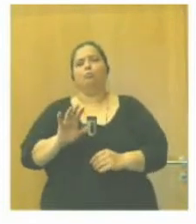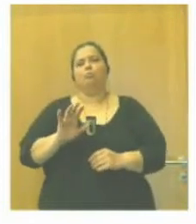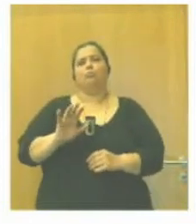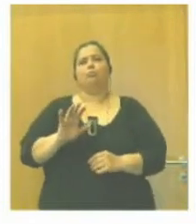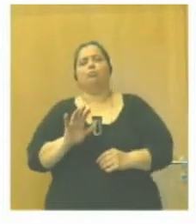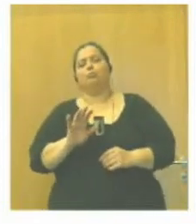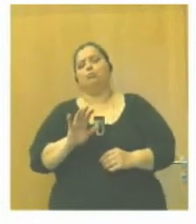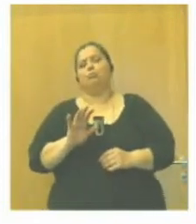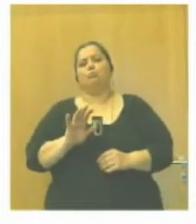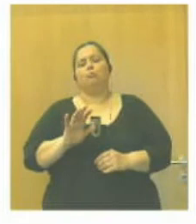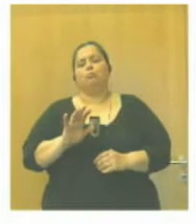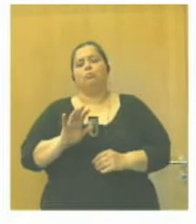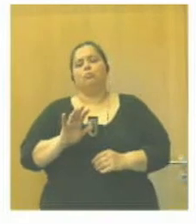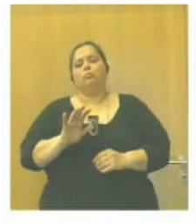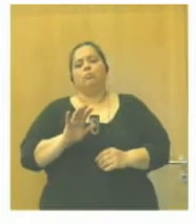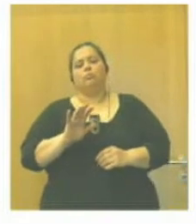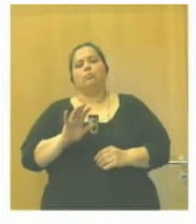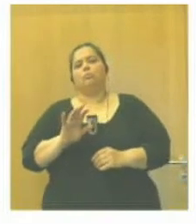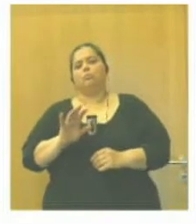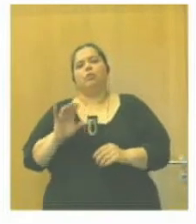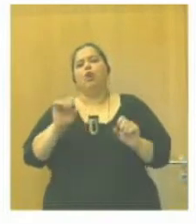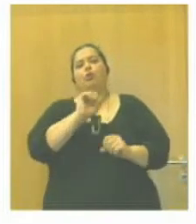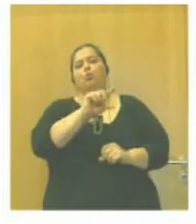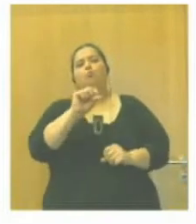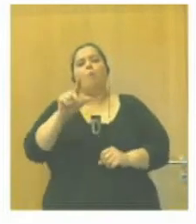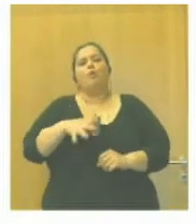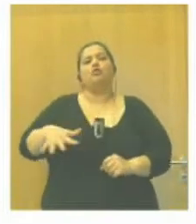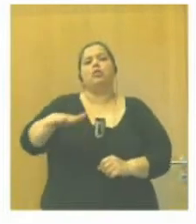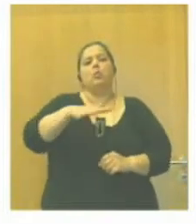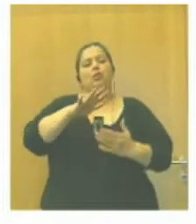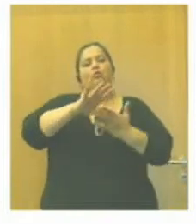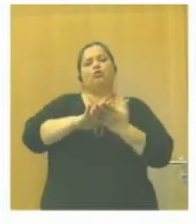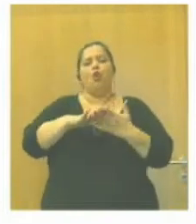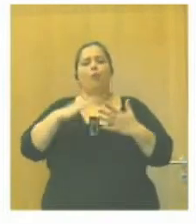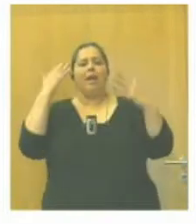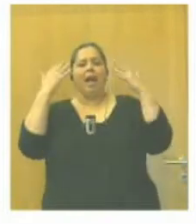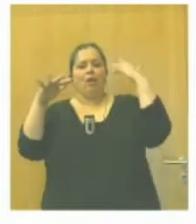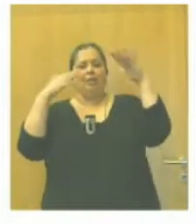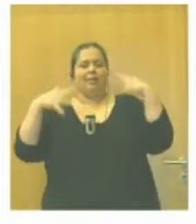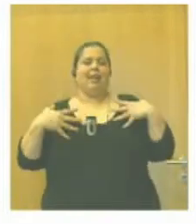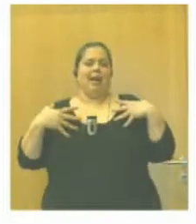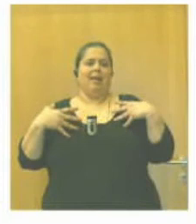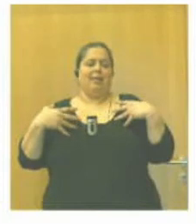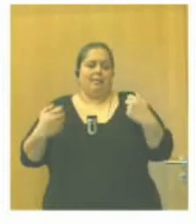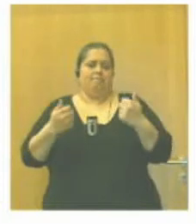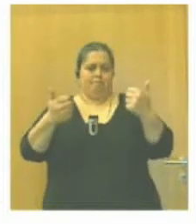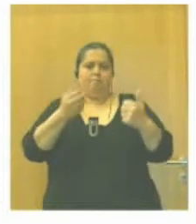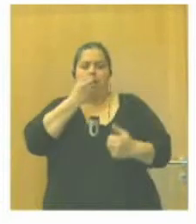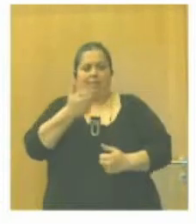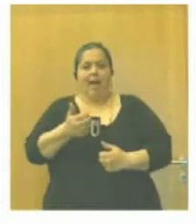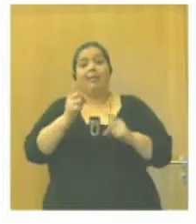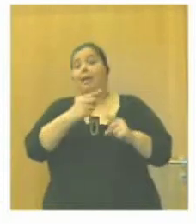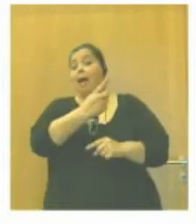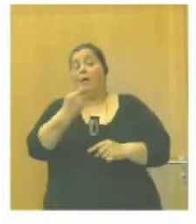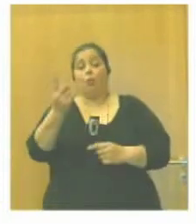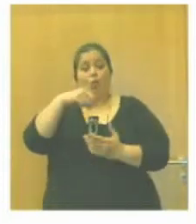health and well-being situations. And so we're working with specialists in each of those countries to understand what the needs are, what the